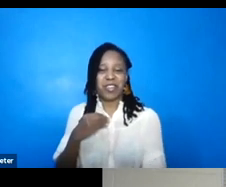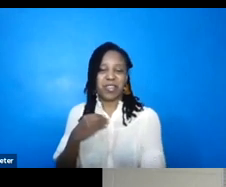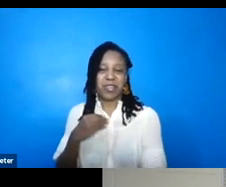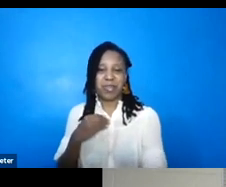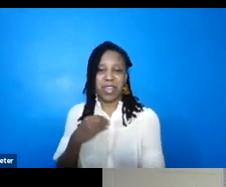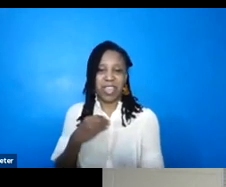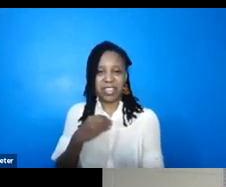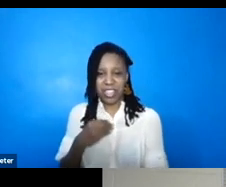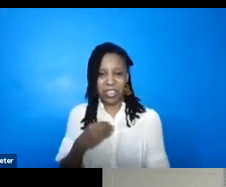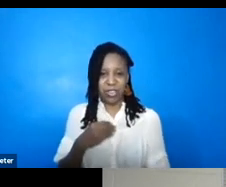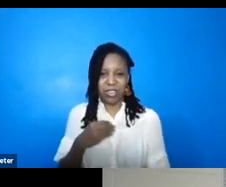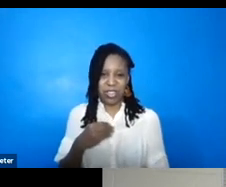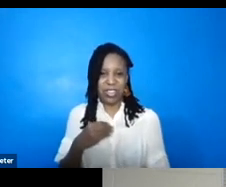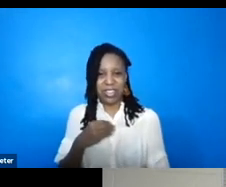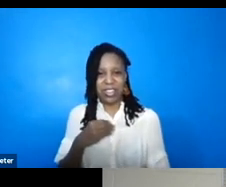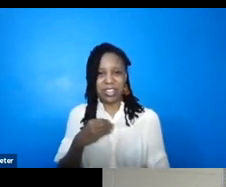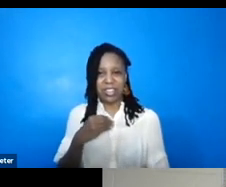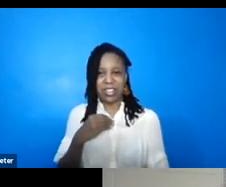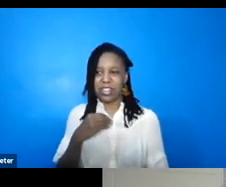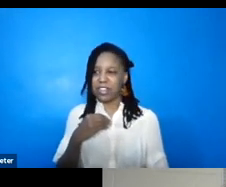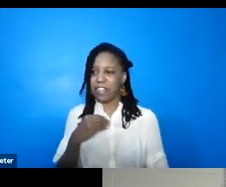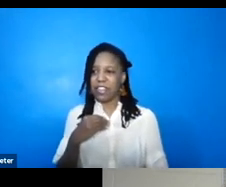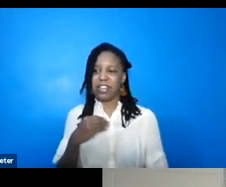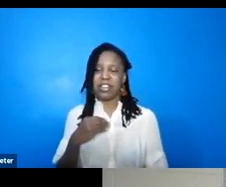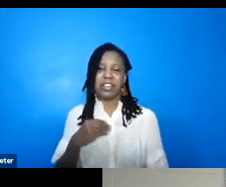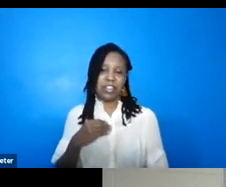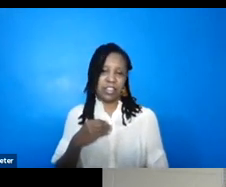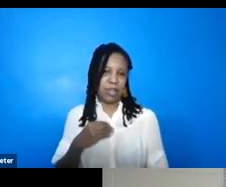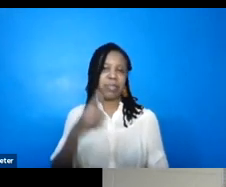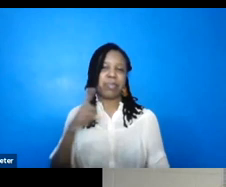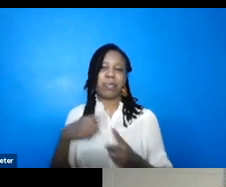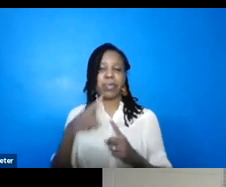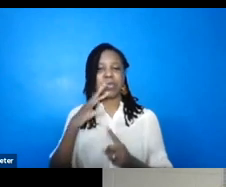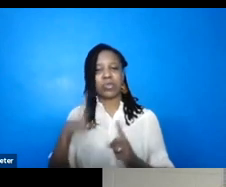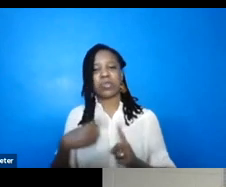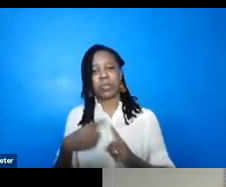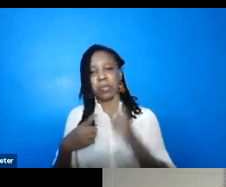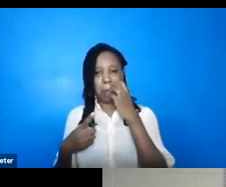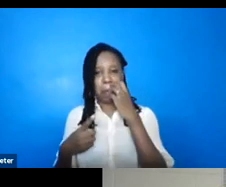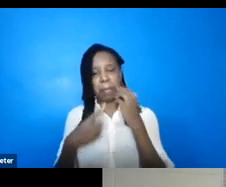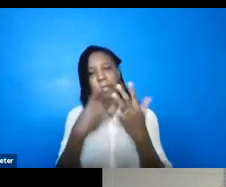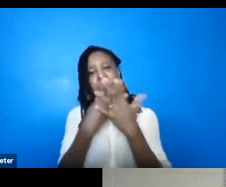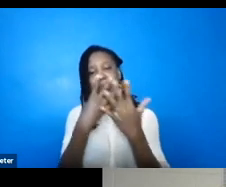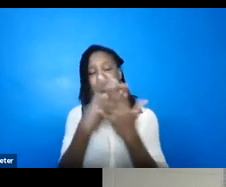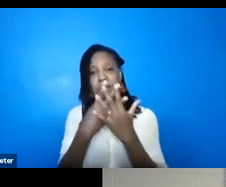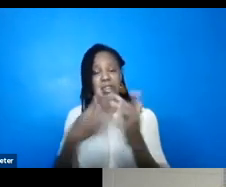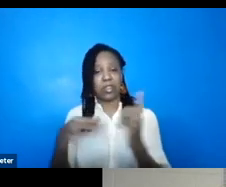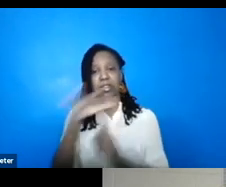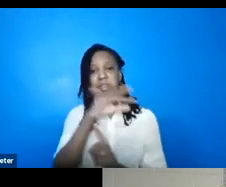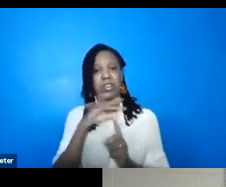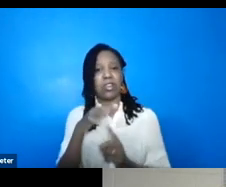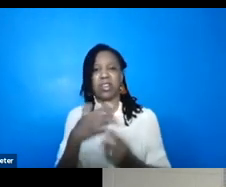know racism exists in this country, but when we're talking about in a correctional facility where men who have been raped in